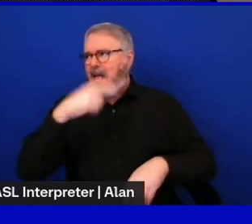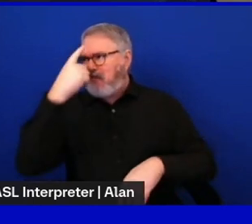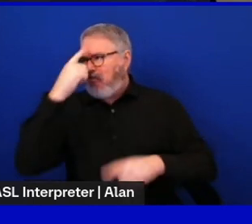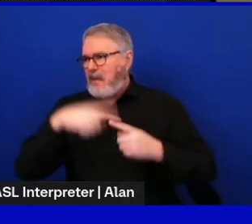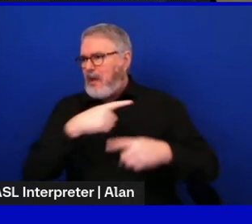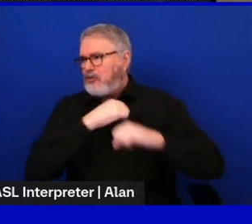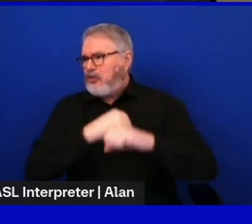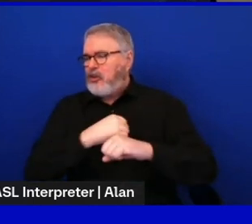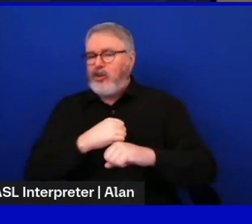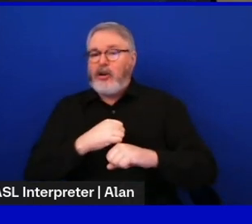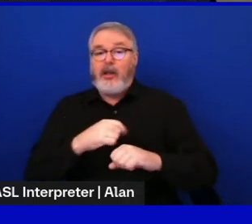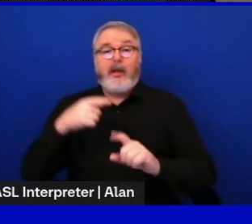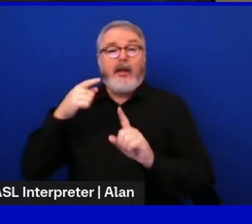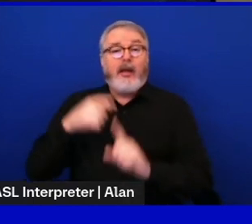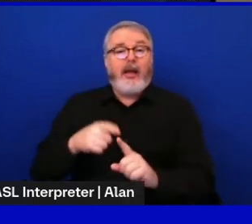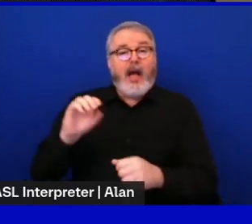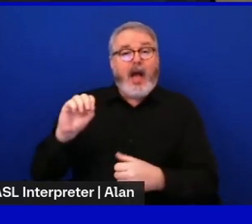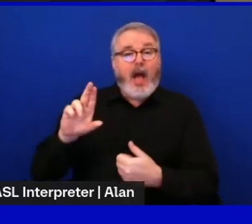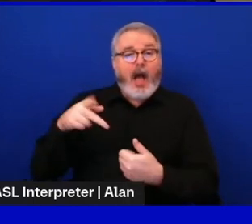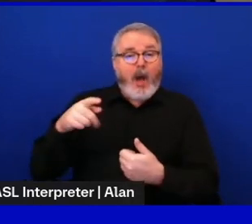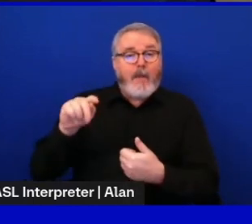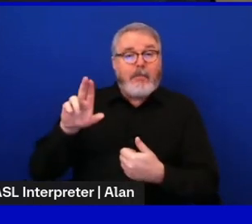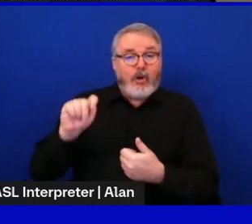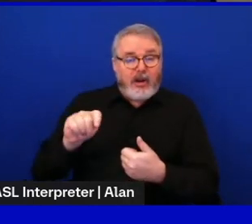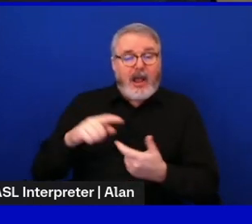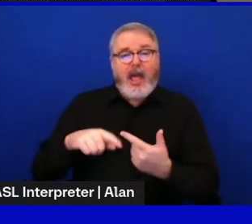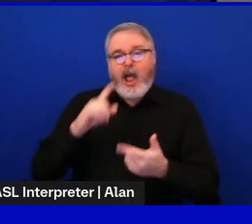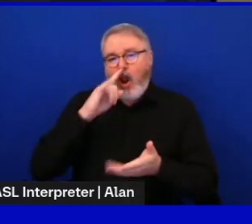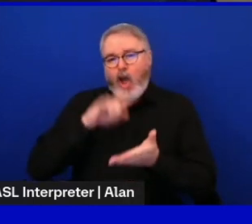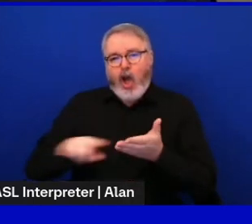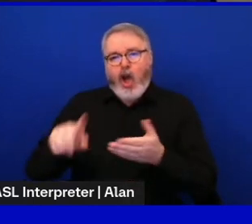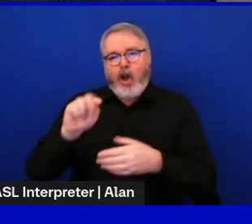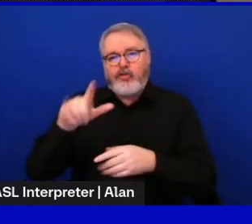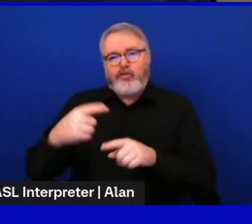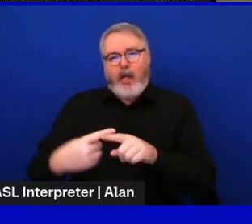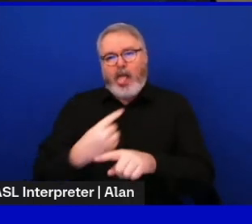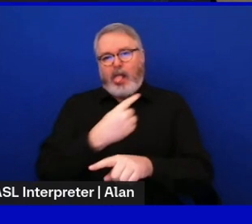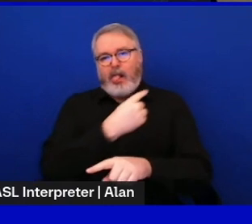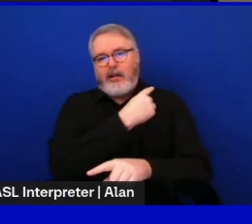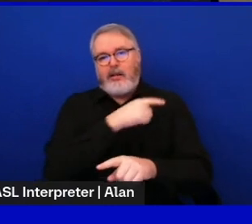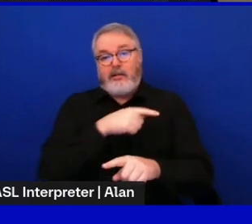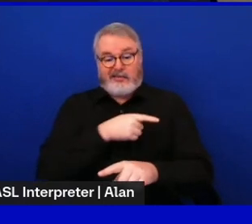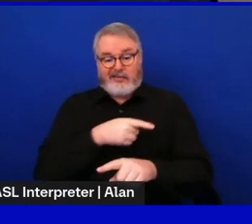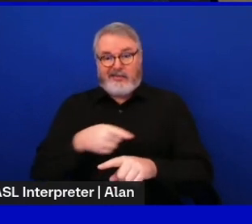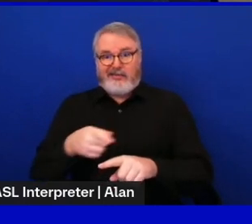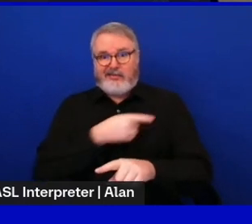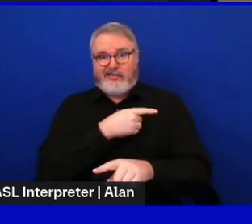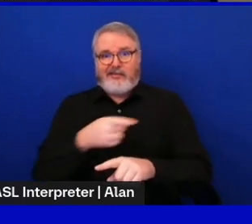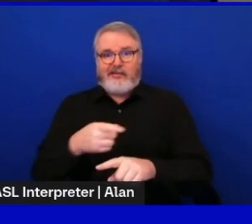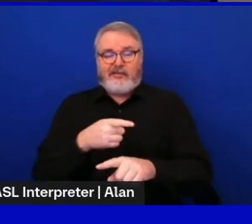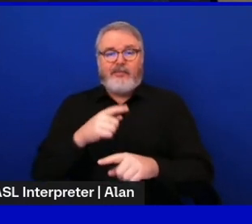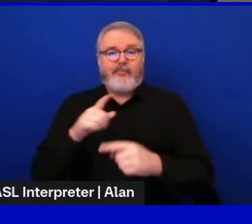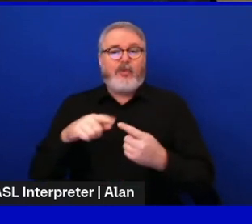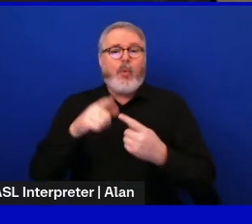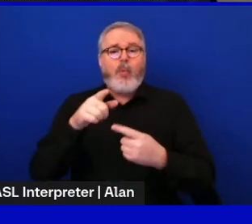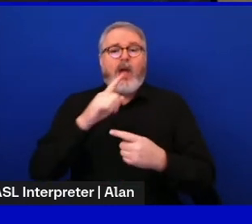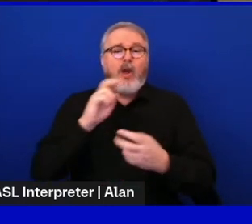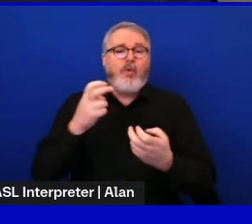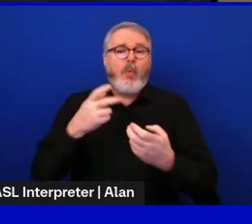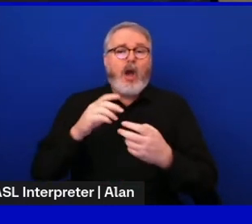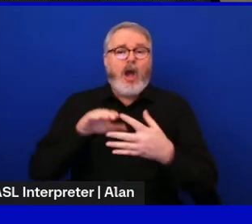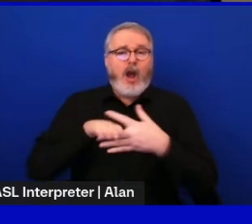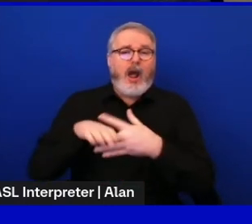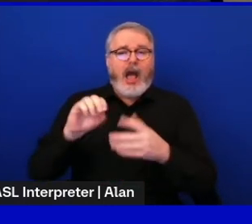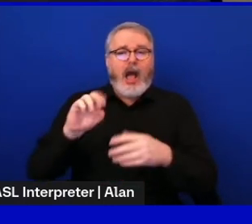it's output and audit trails. So specifically, when you're outputting things, when you're doing kind of